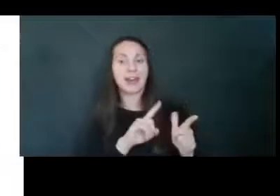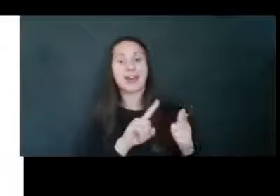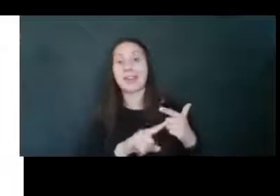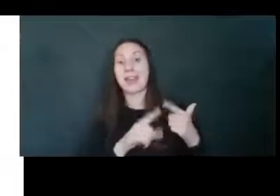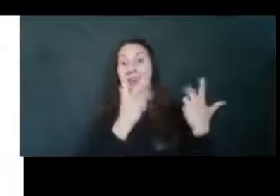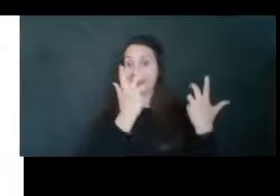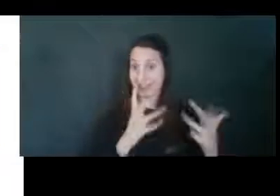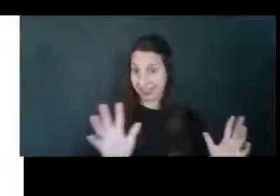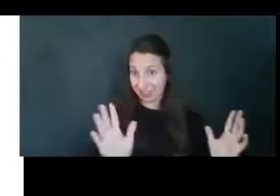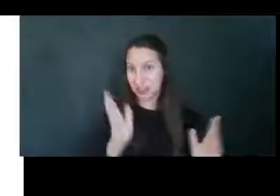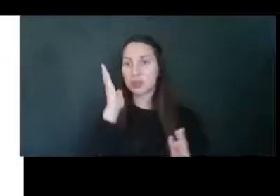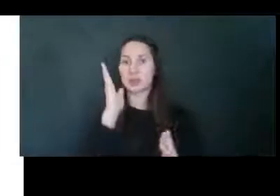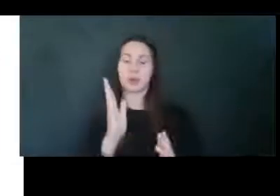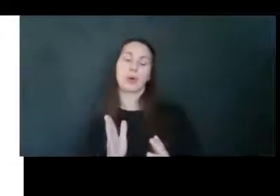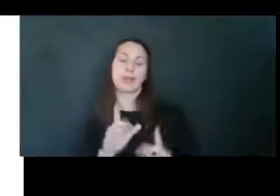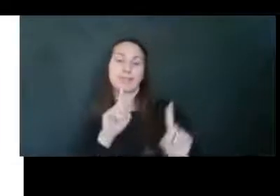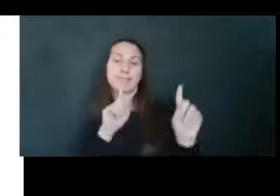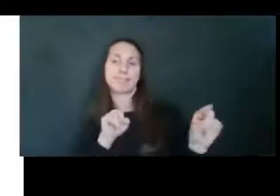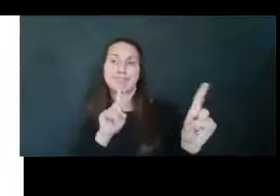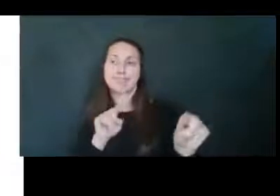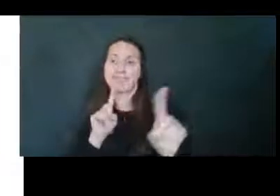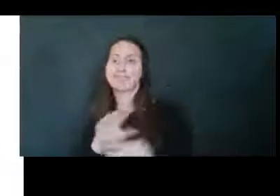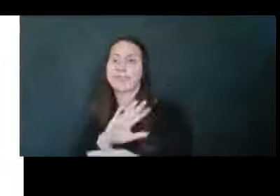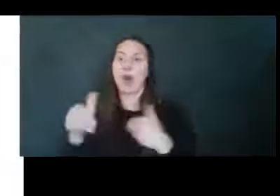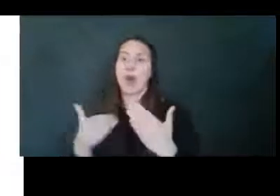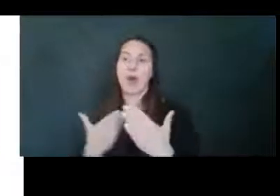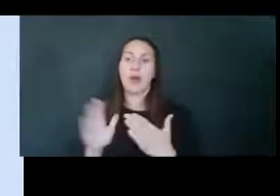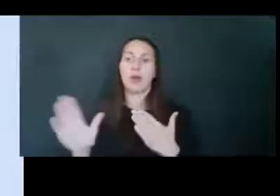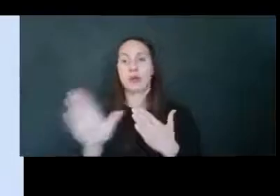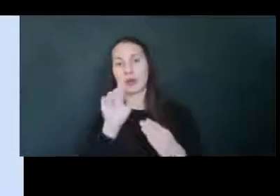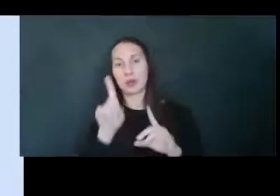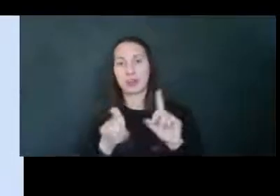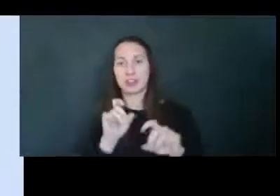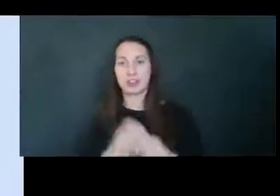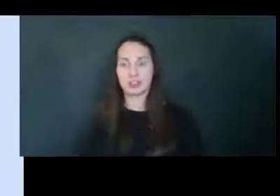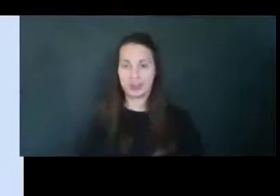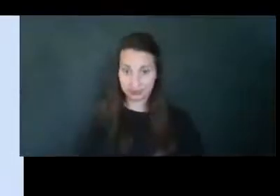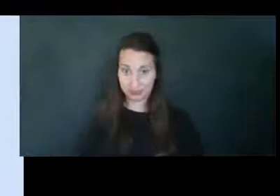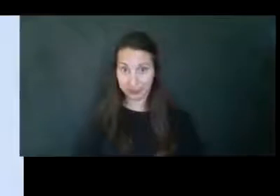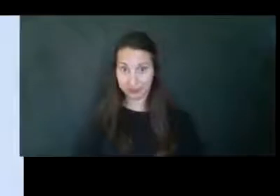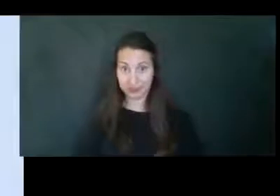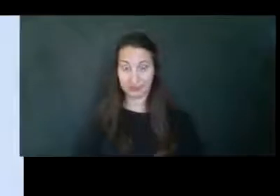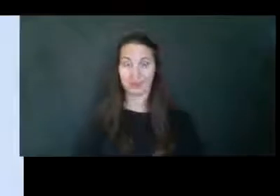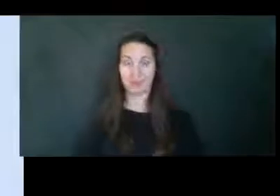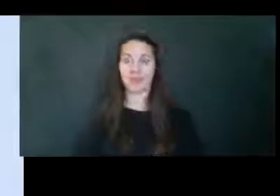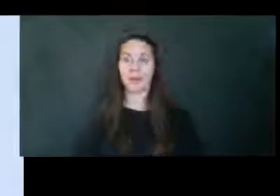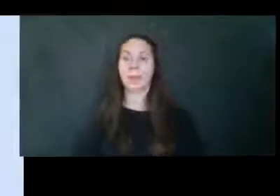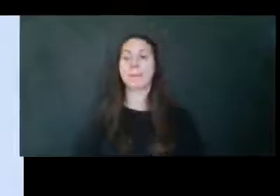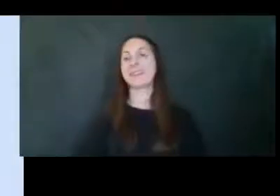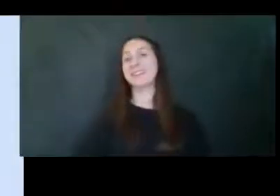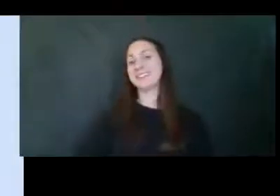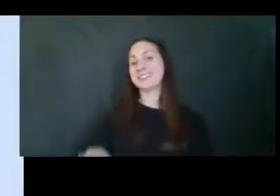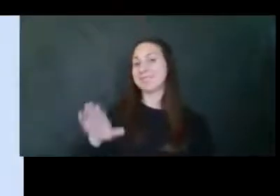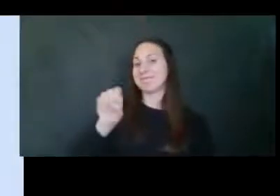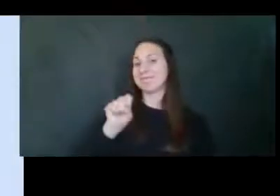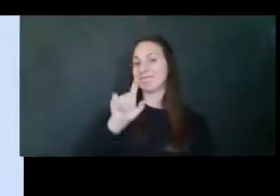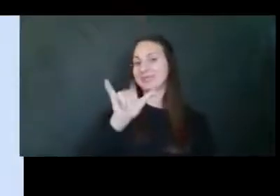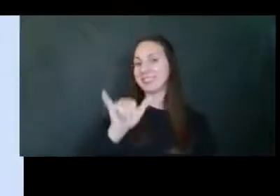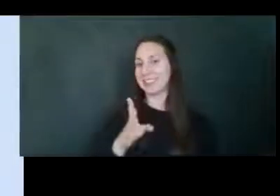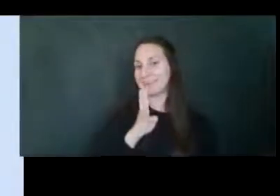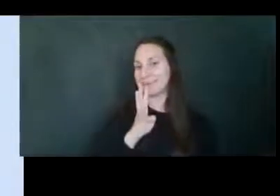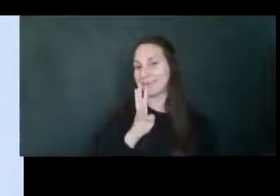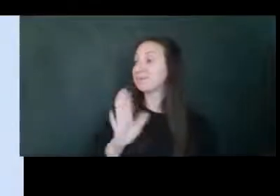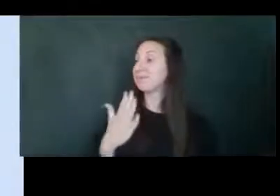Sally's presentation. Next slide, please. Sally. Thank you so much, Linda,